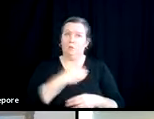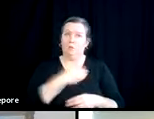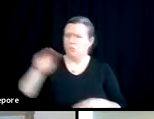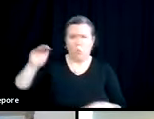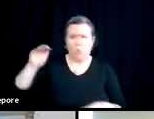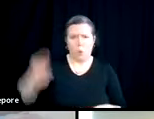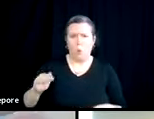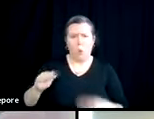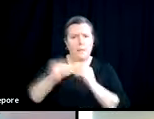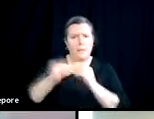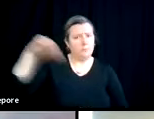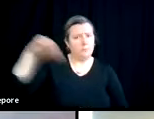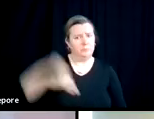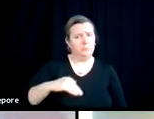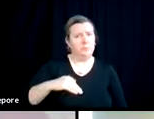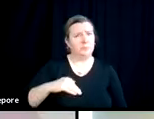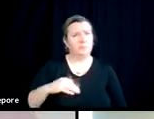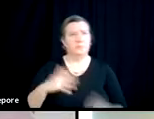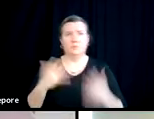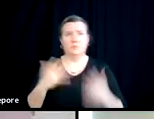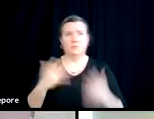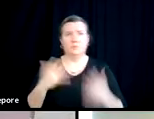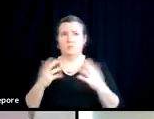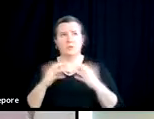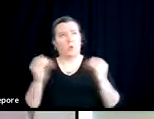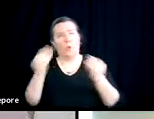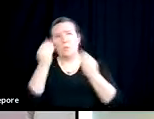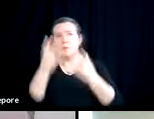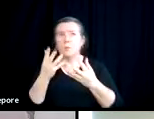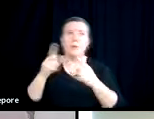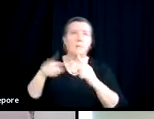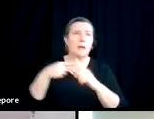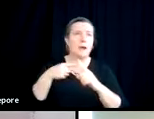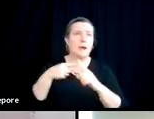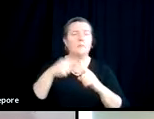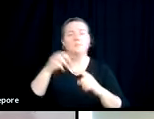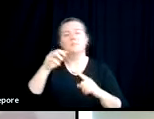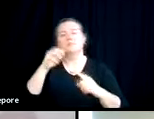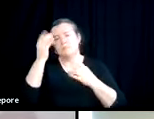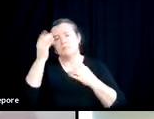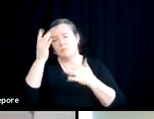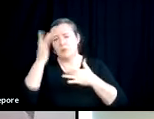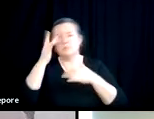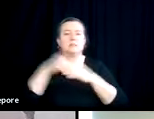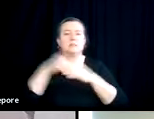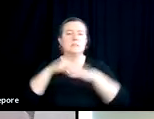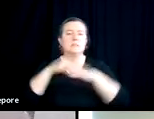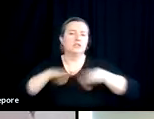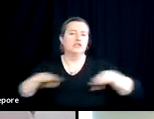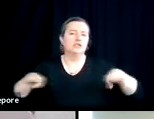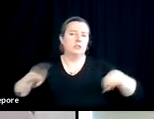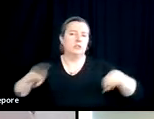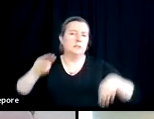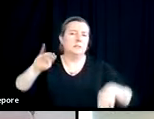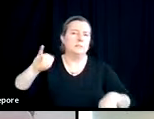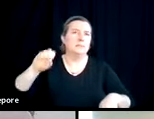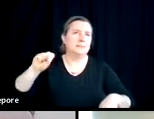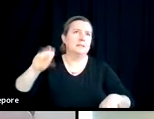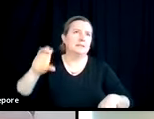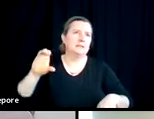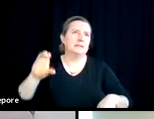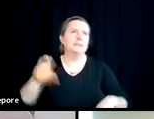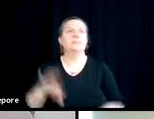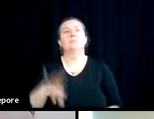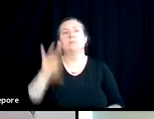are no new reports, thankfully, of multisystem inflammatory syndrome in children. There are 88 cumulative cases in our